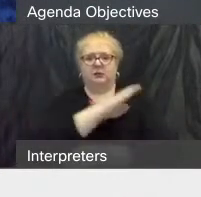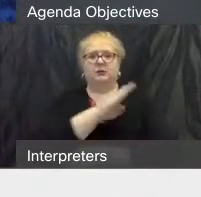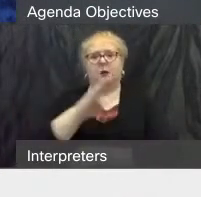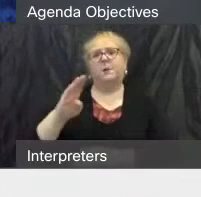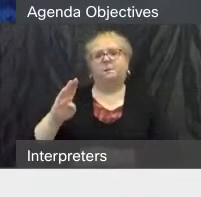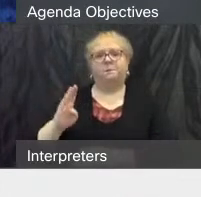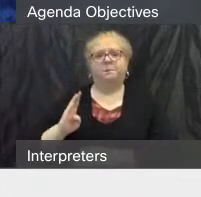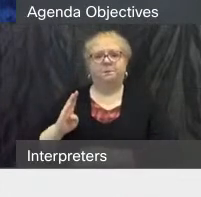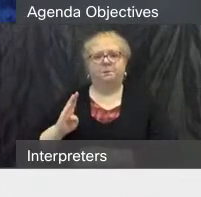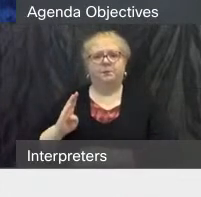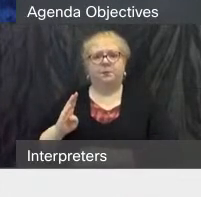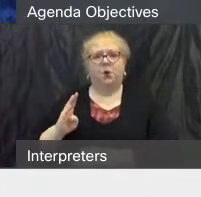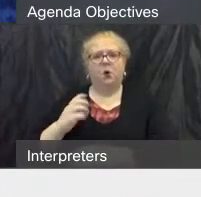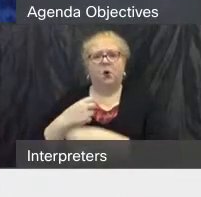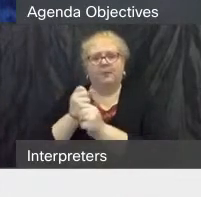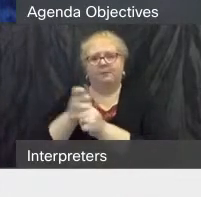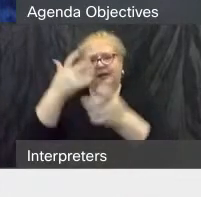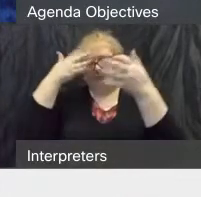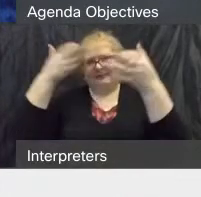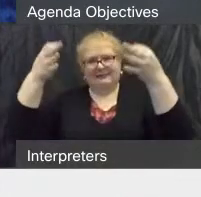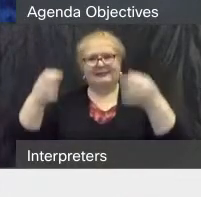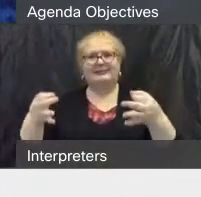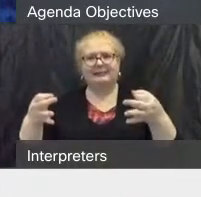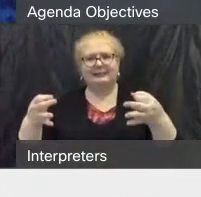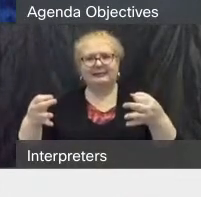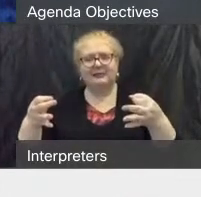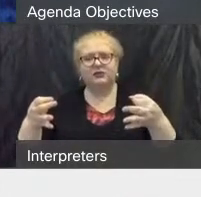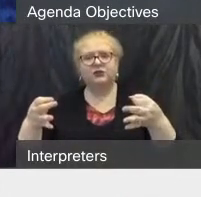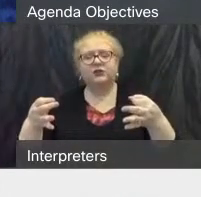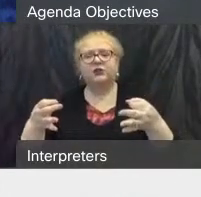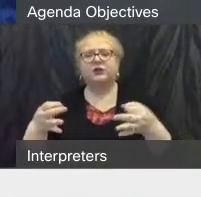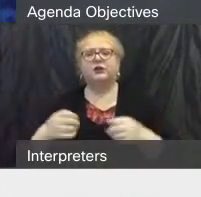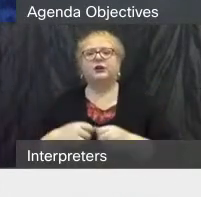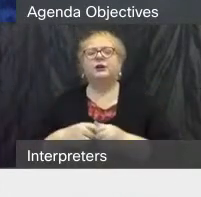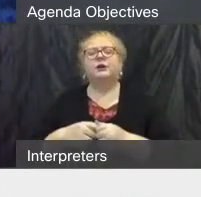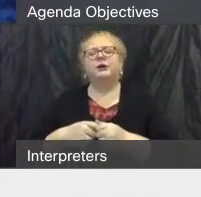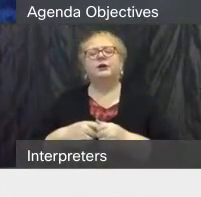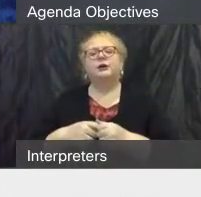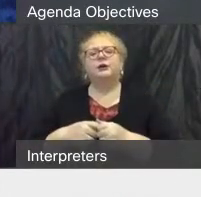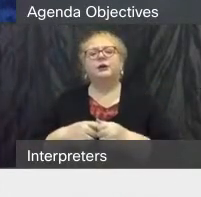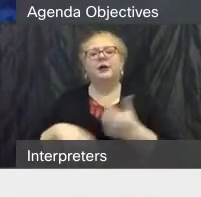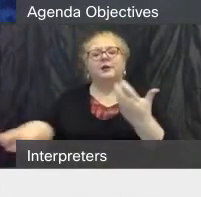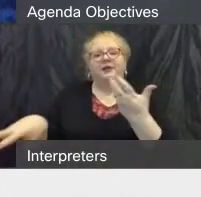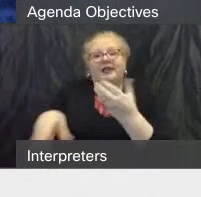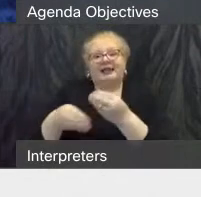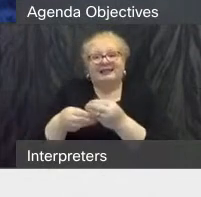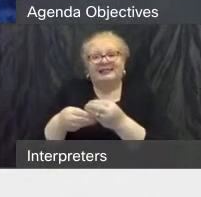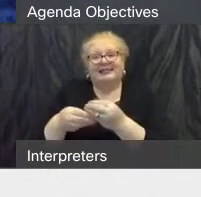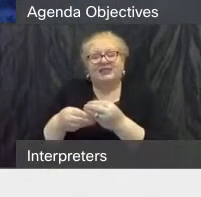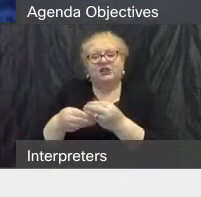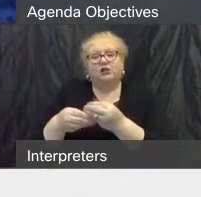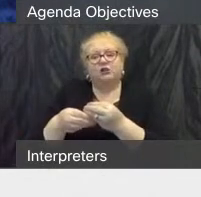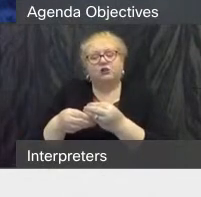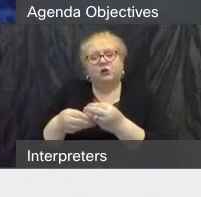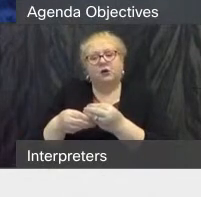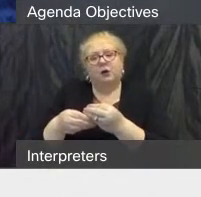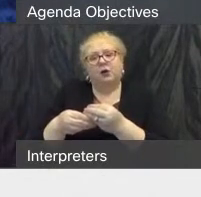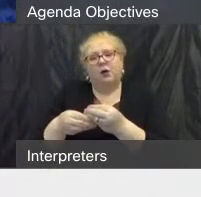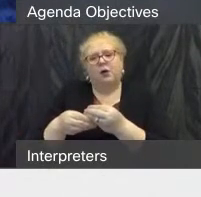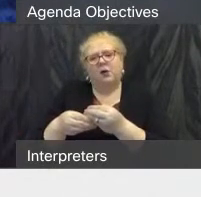deciding factor. And I do believe that the additional dollars